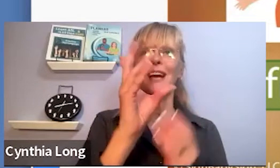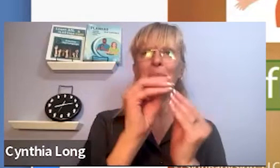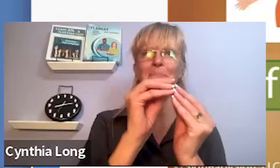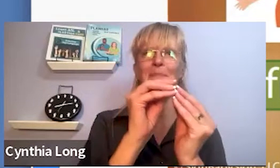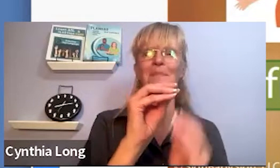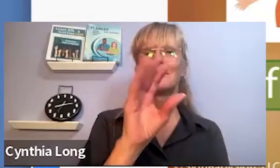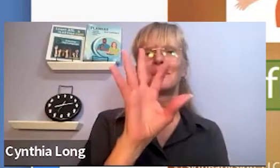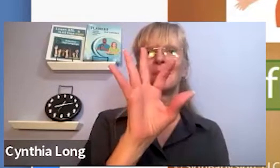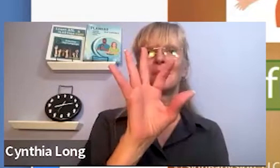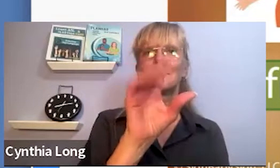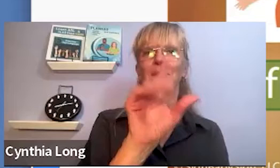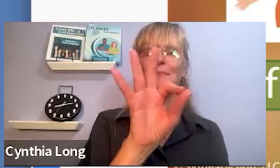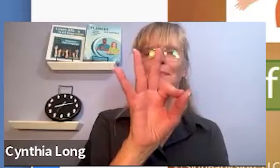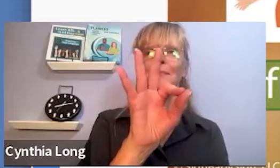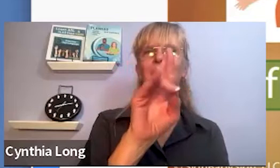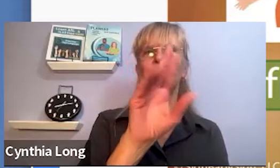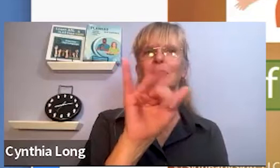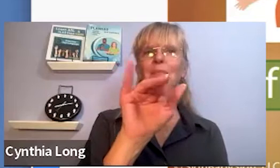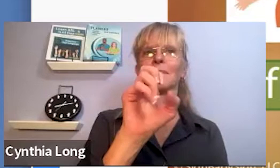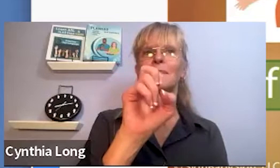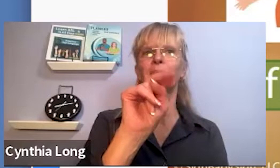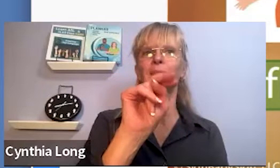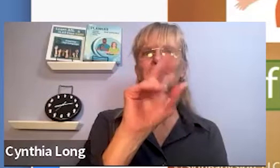One more time.